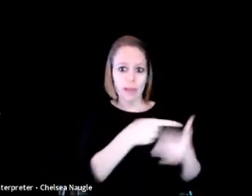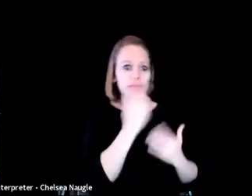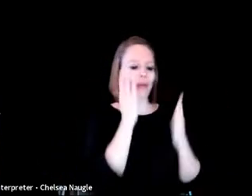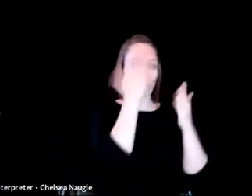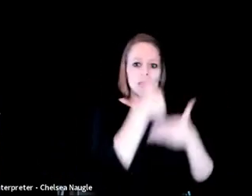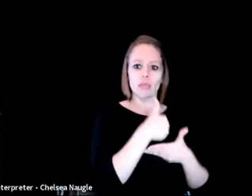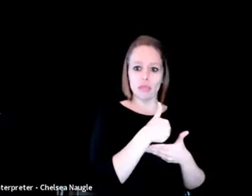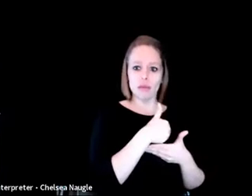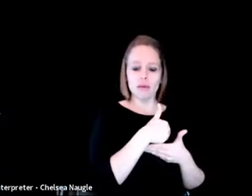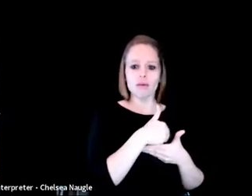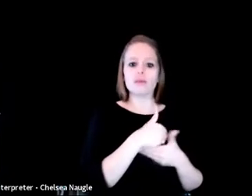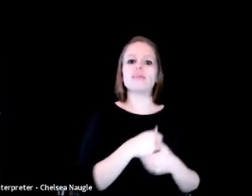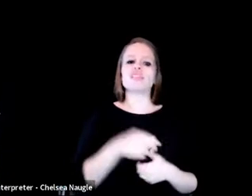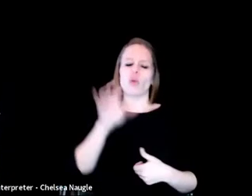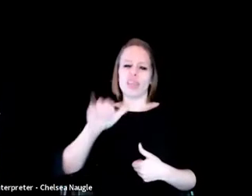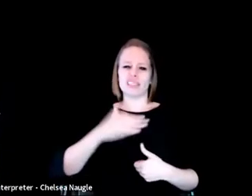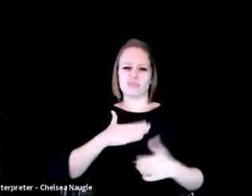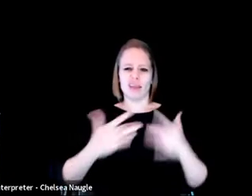using these interventions